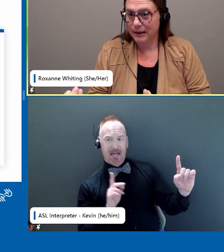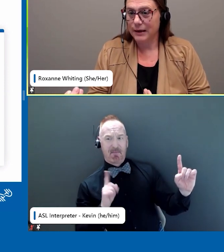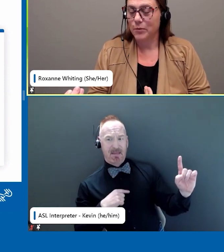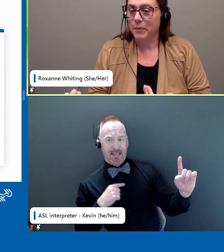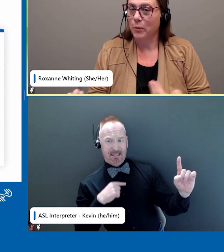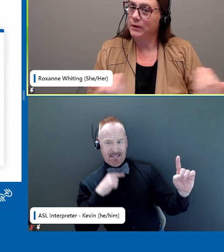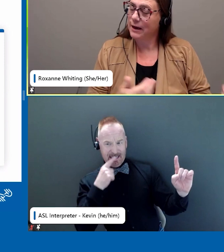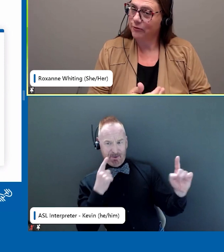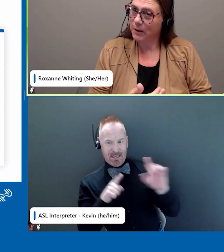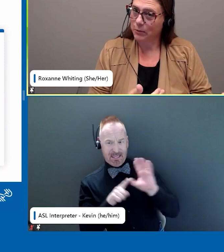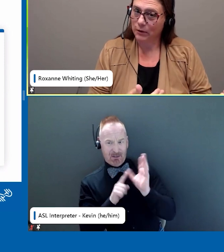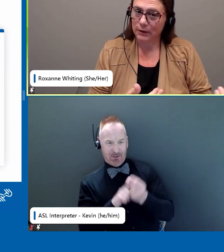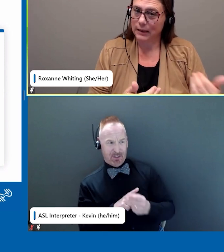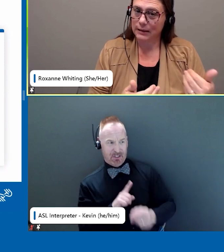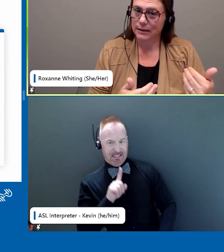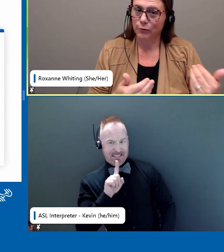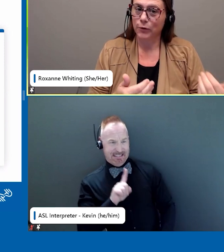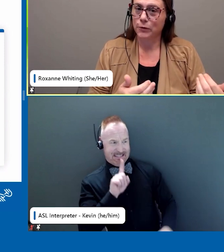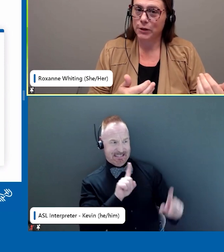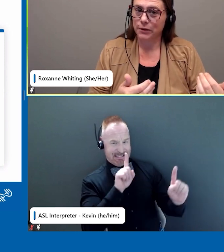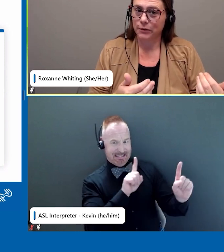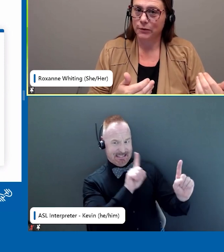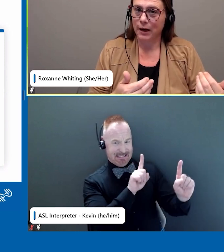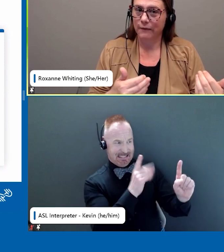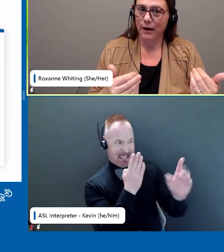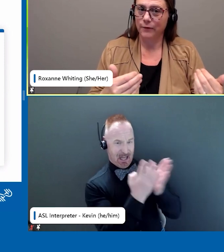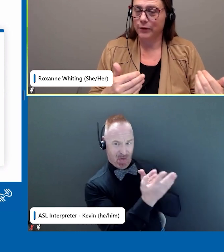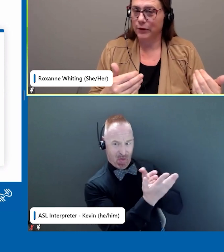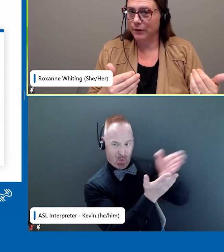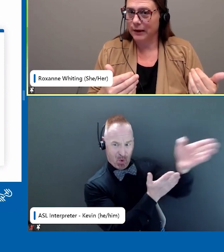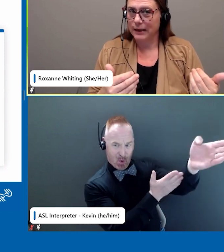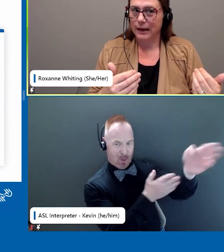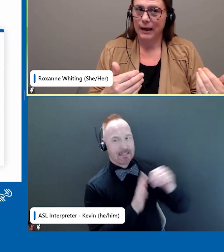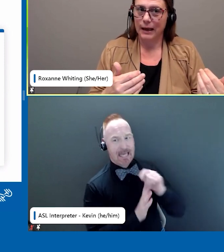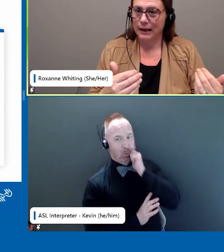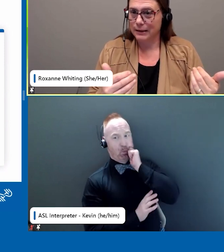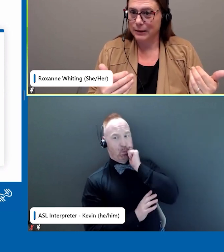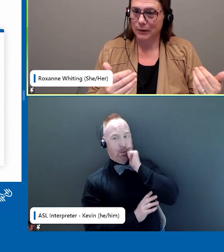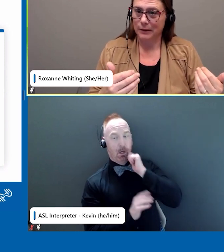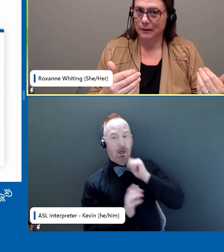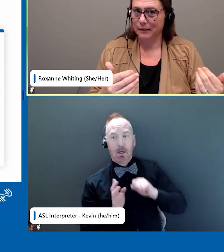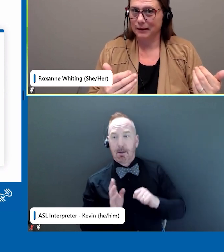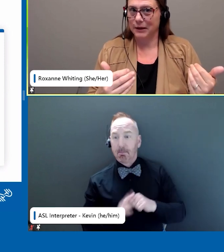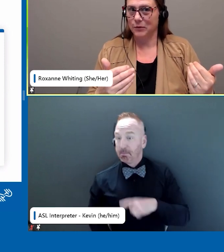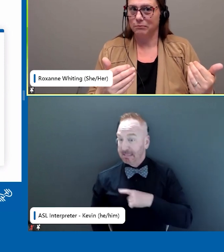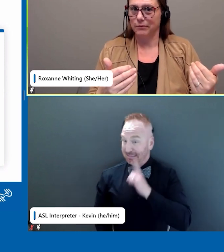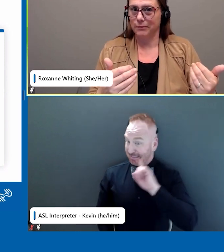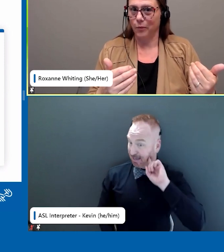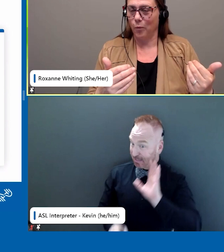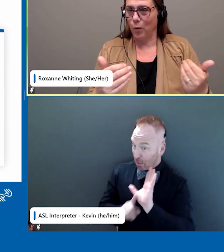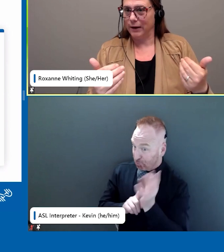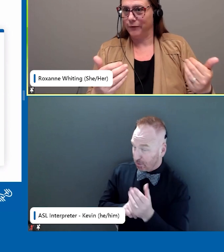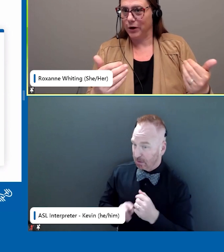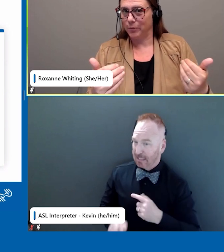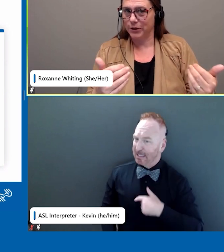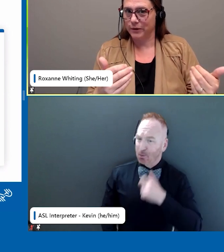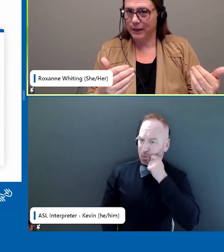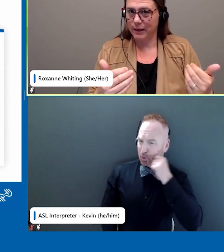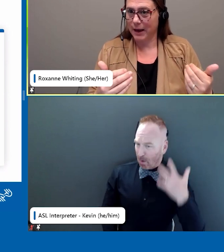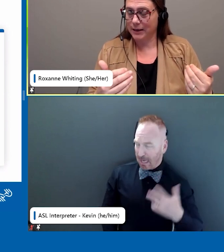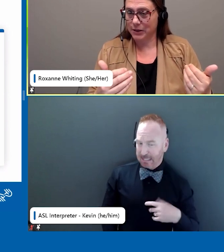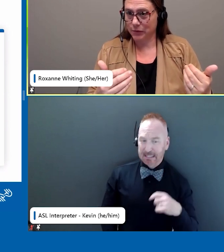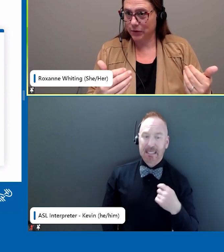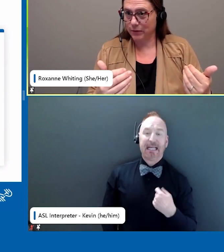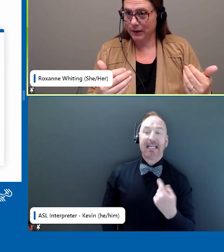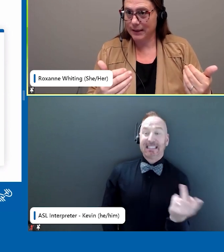that. But with deaf people, it's rude to kind of hover and, you know, wait for an